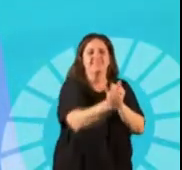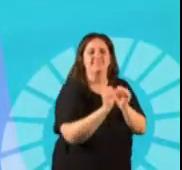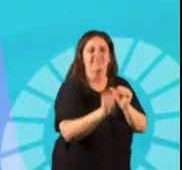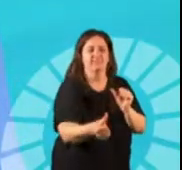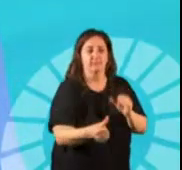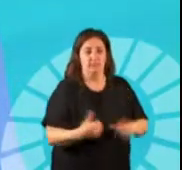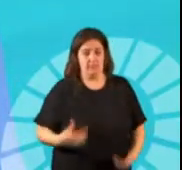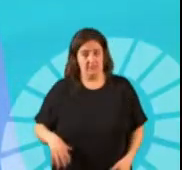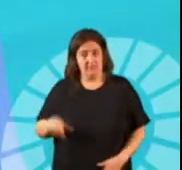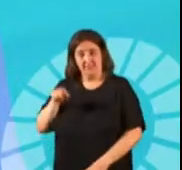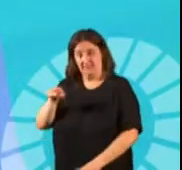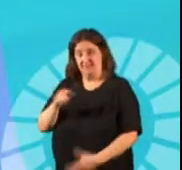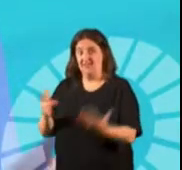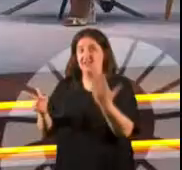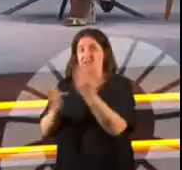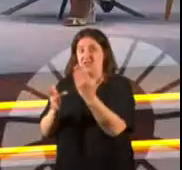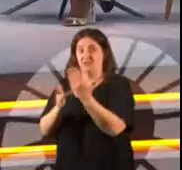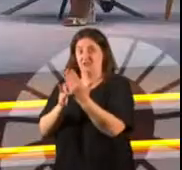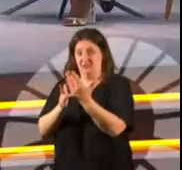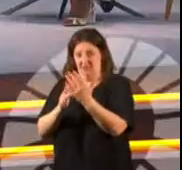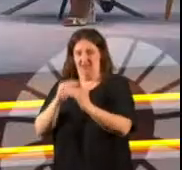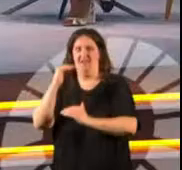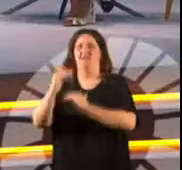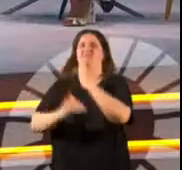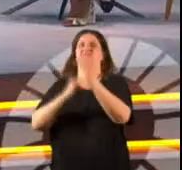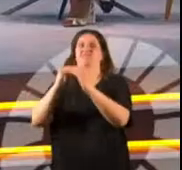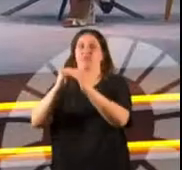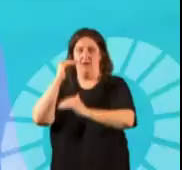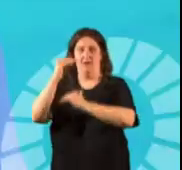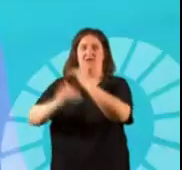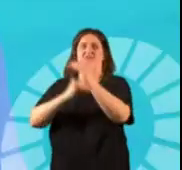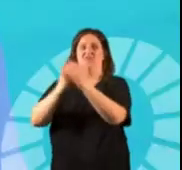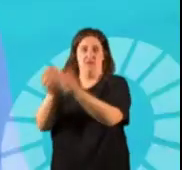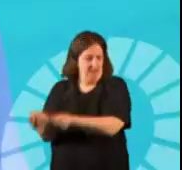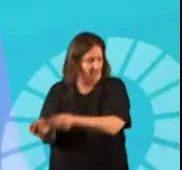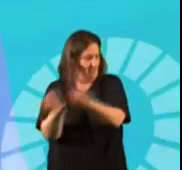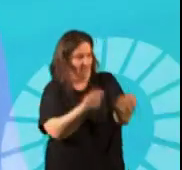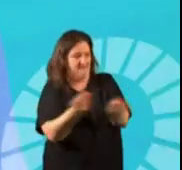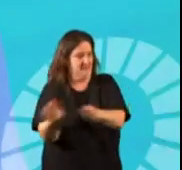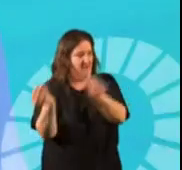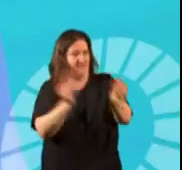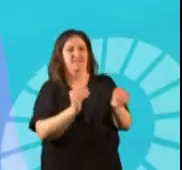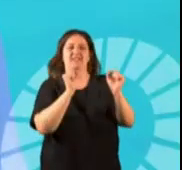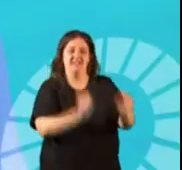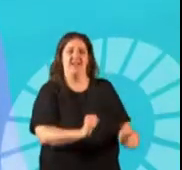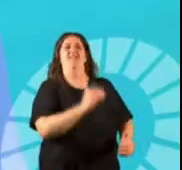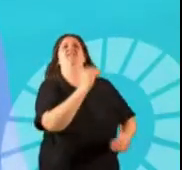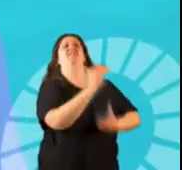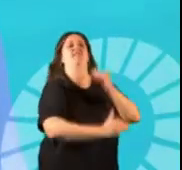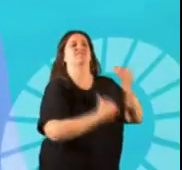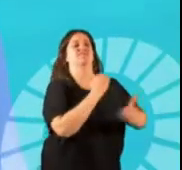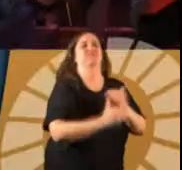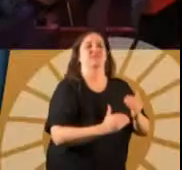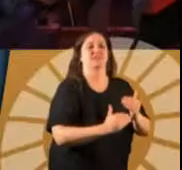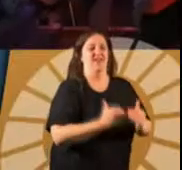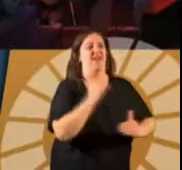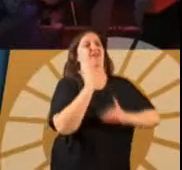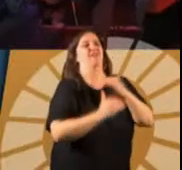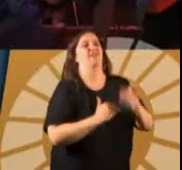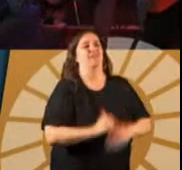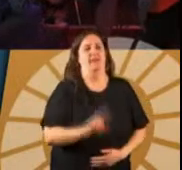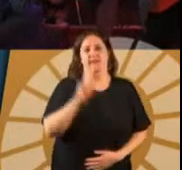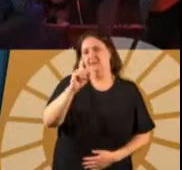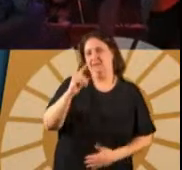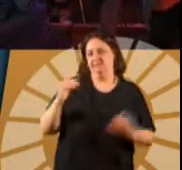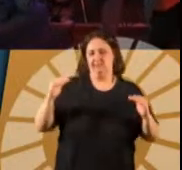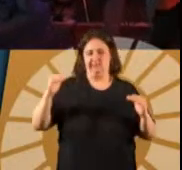Existing inequalities have also deepened. Globally, new challenges such as online harassment, abuse, and